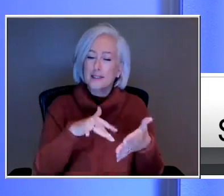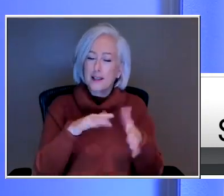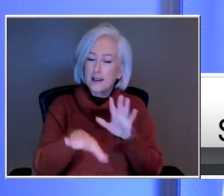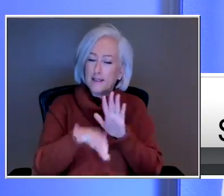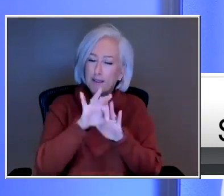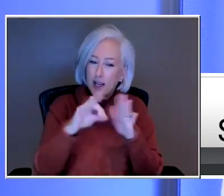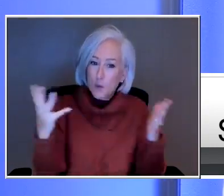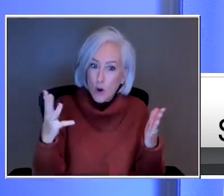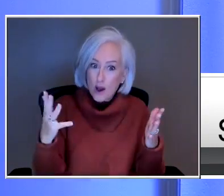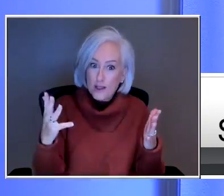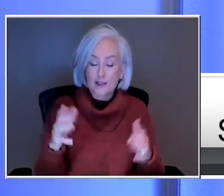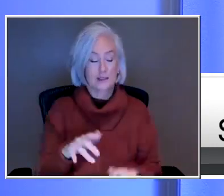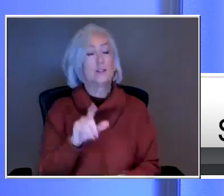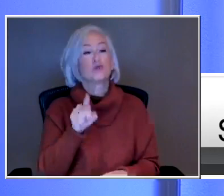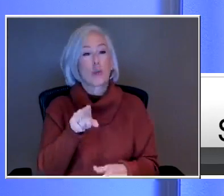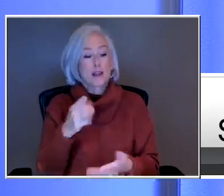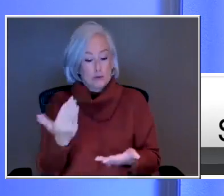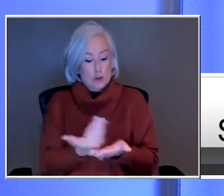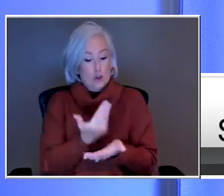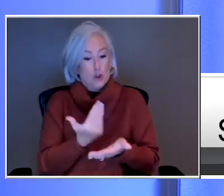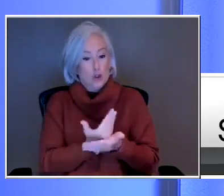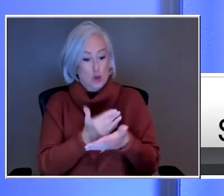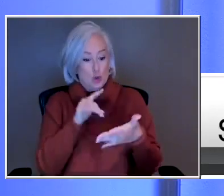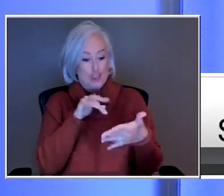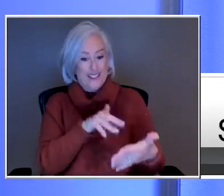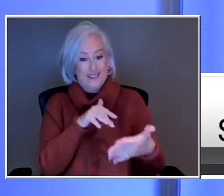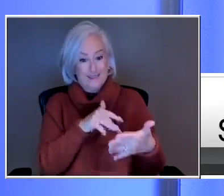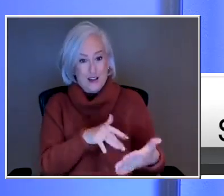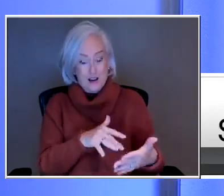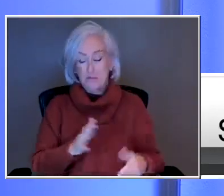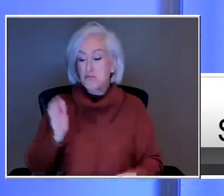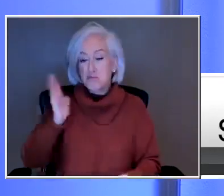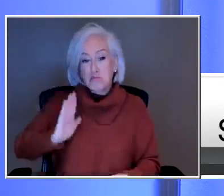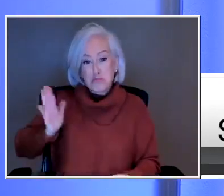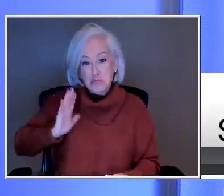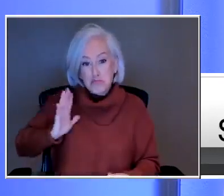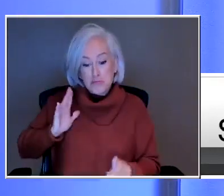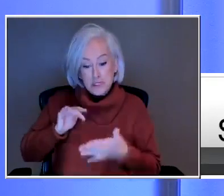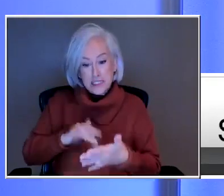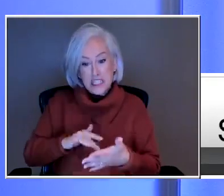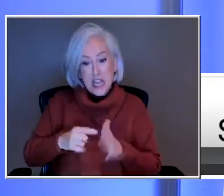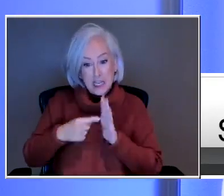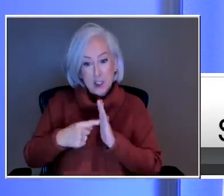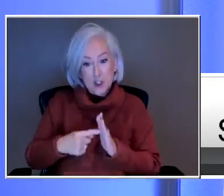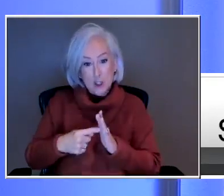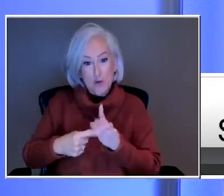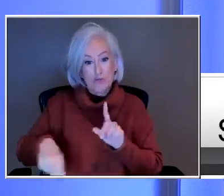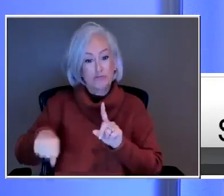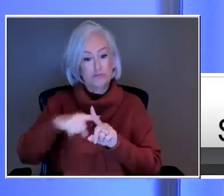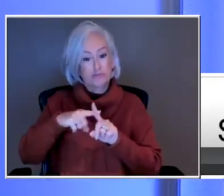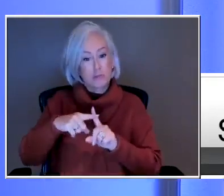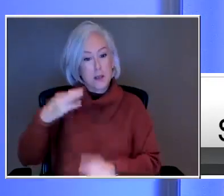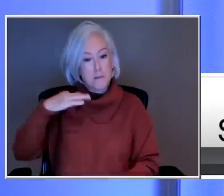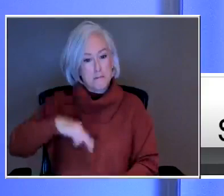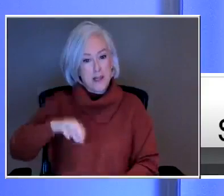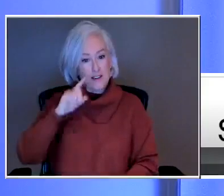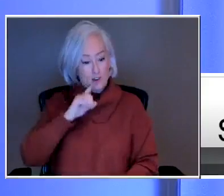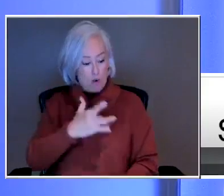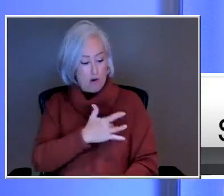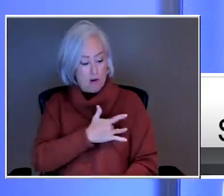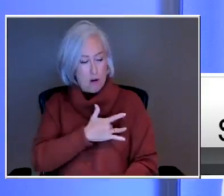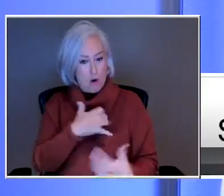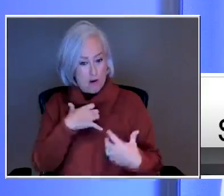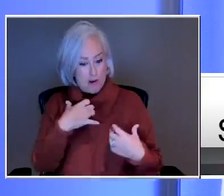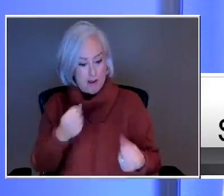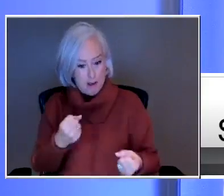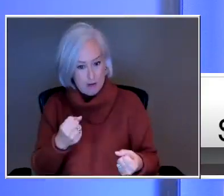studies. So there have been other studies that have shown a benefit of influenza vaccination on heart health, cardiovascular events.